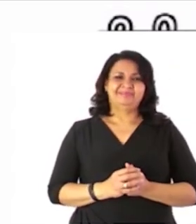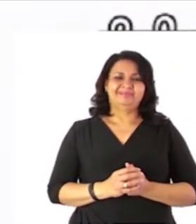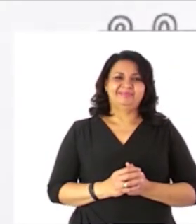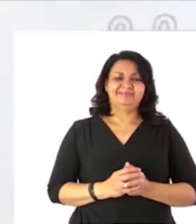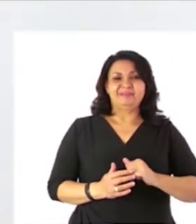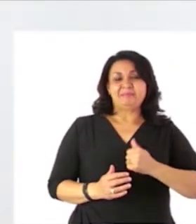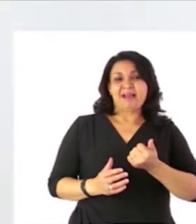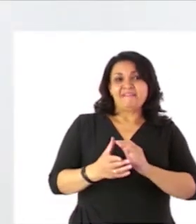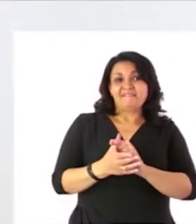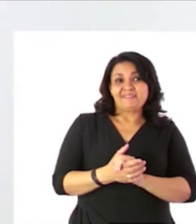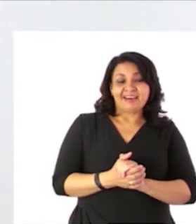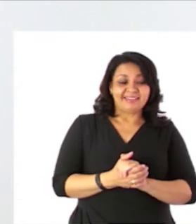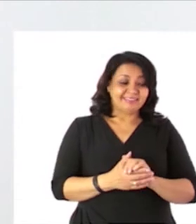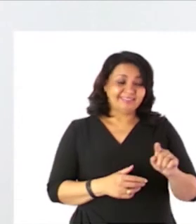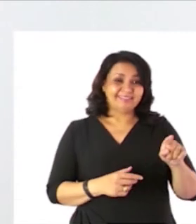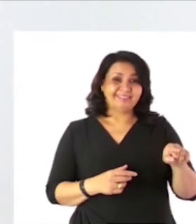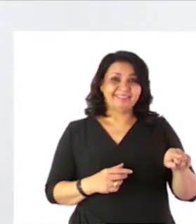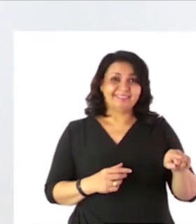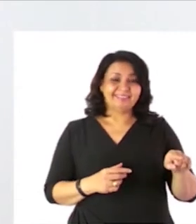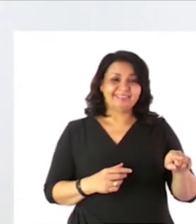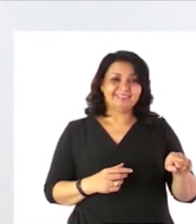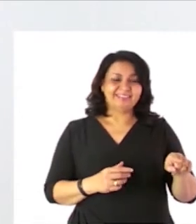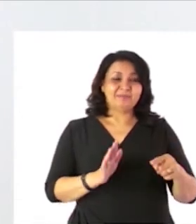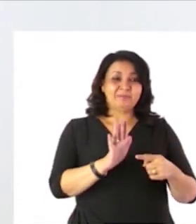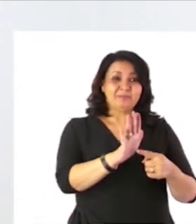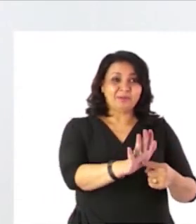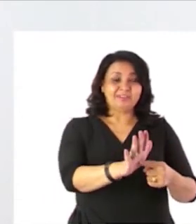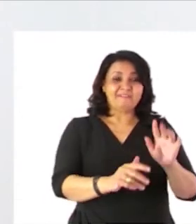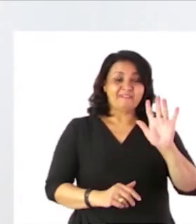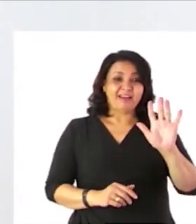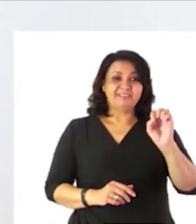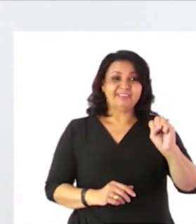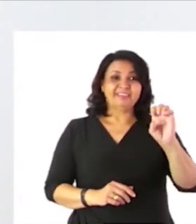friend help me to point to the 5 senses?